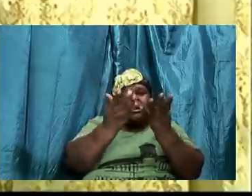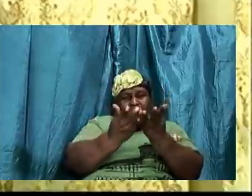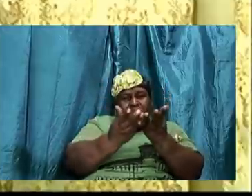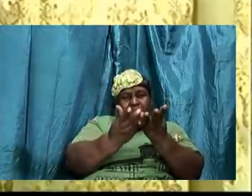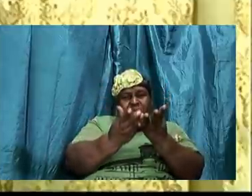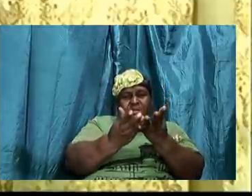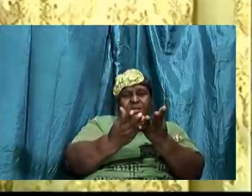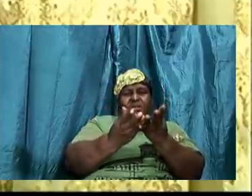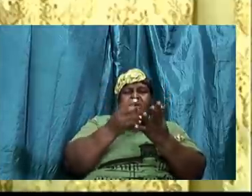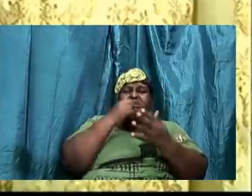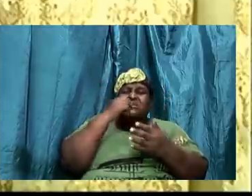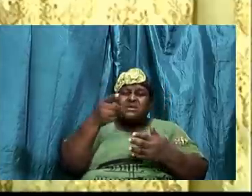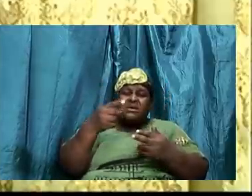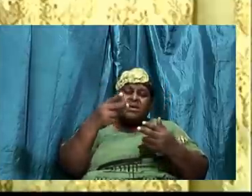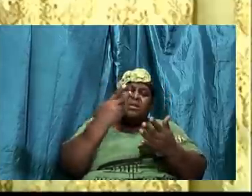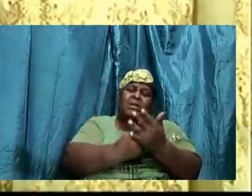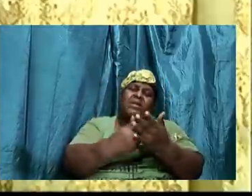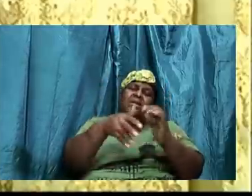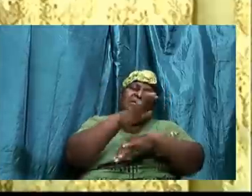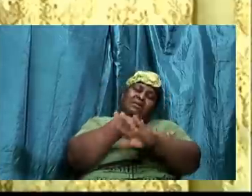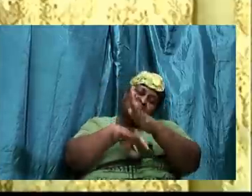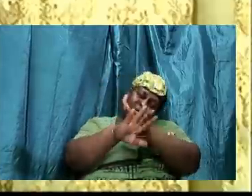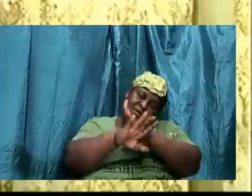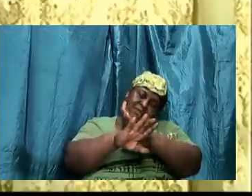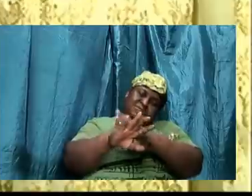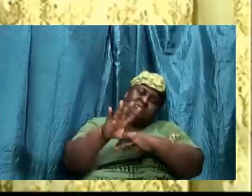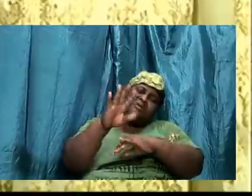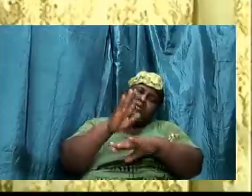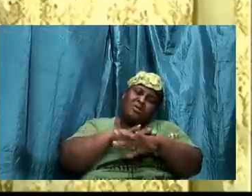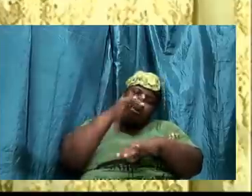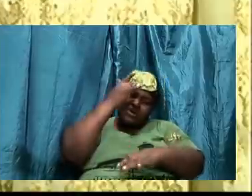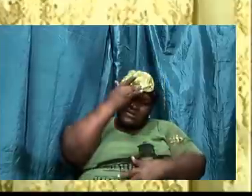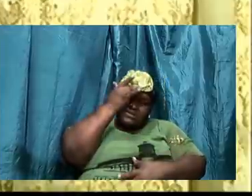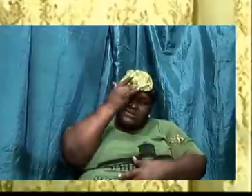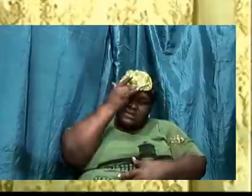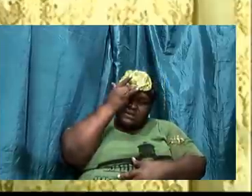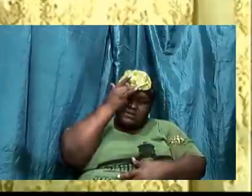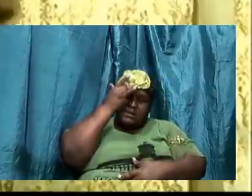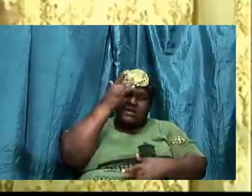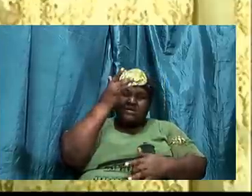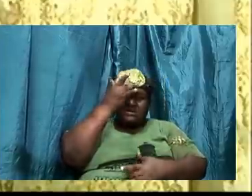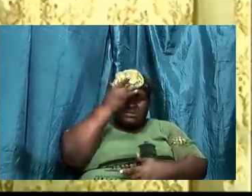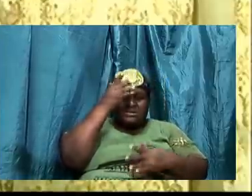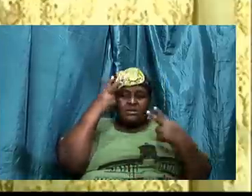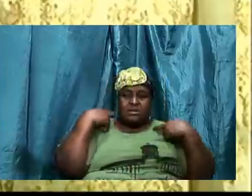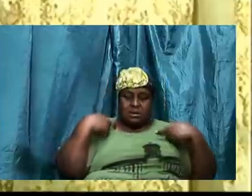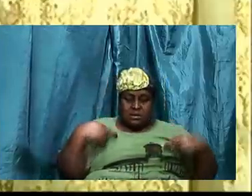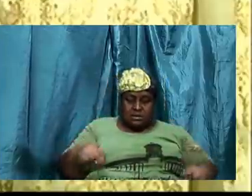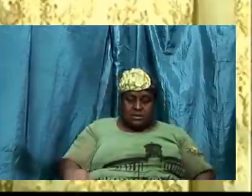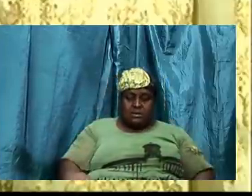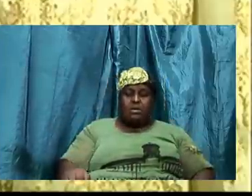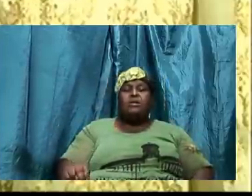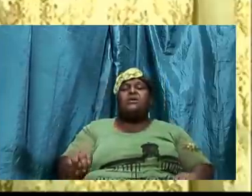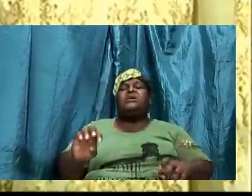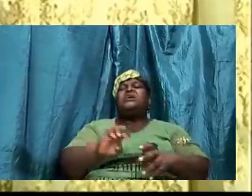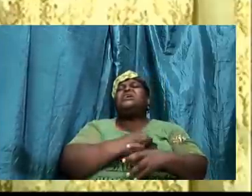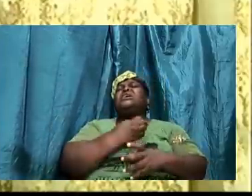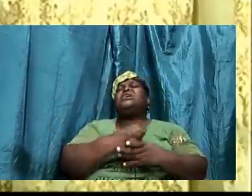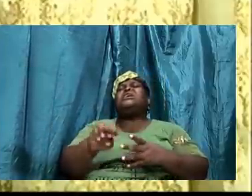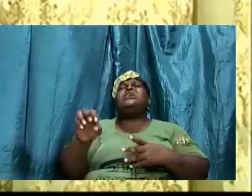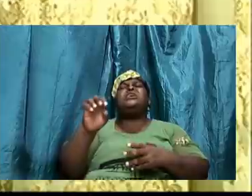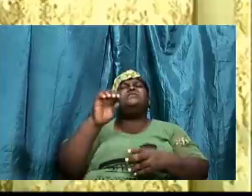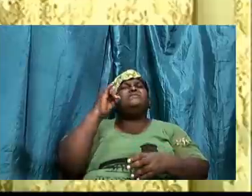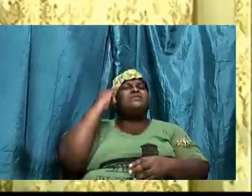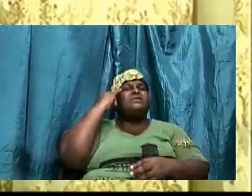that we should lay hands on the sick and they shall recover. But you are power packed even if the person is sick and you lay hands on